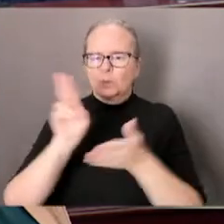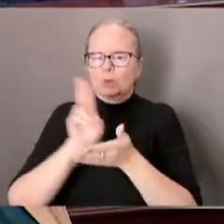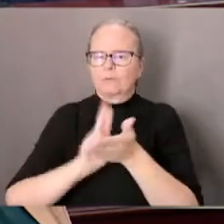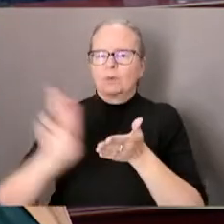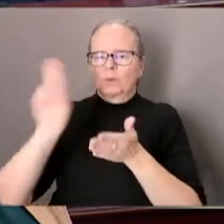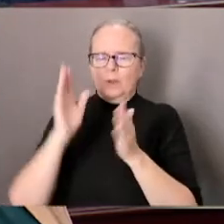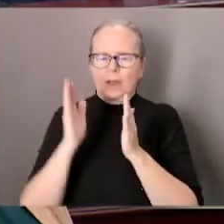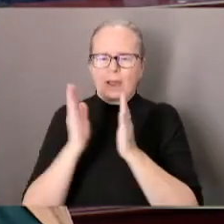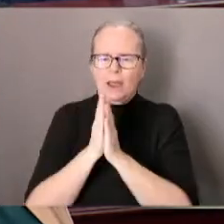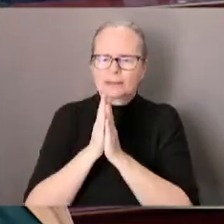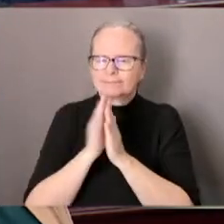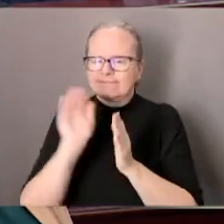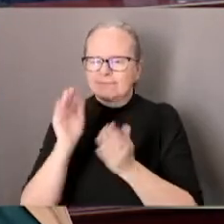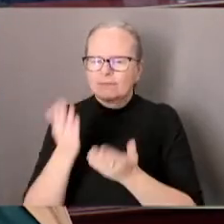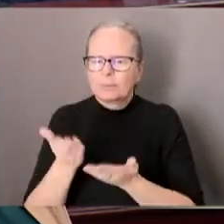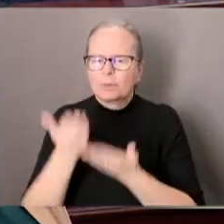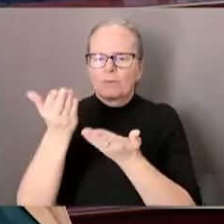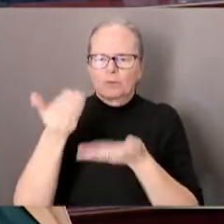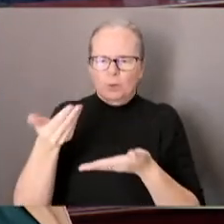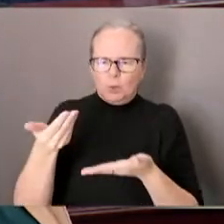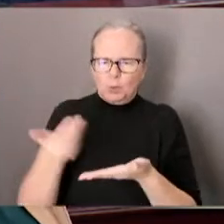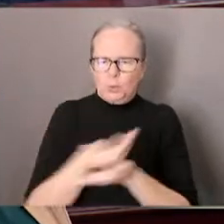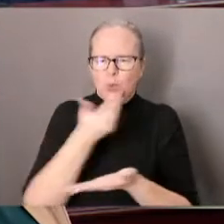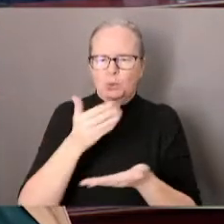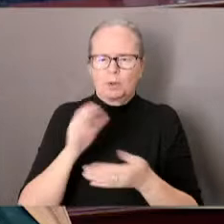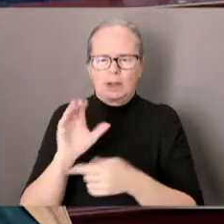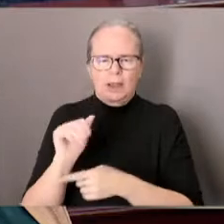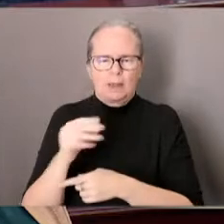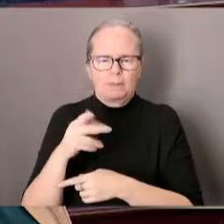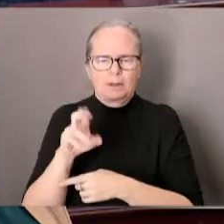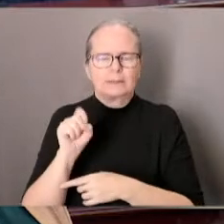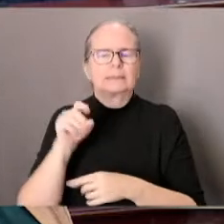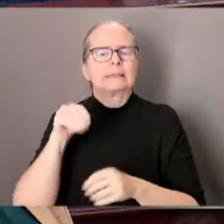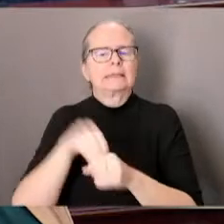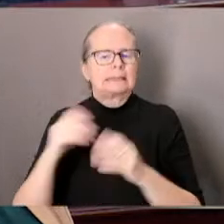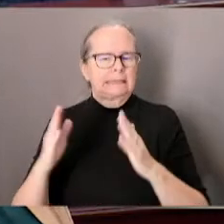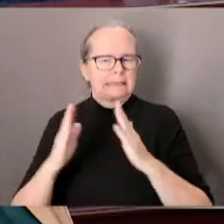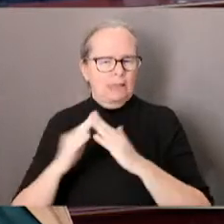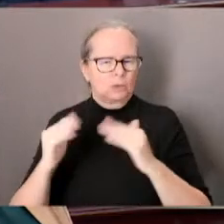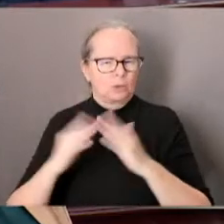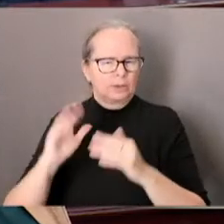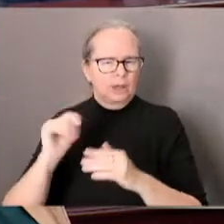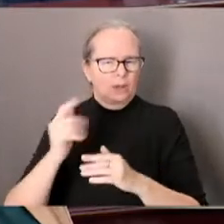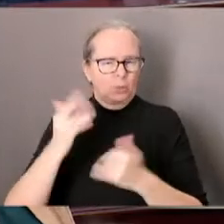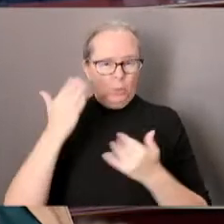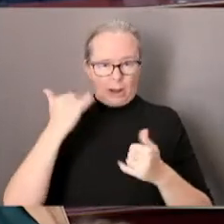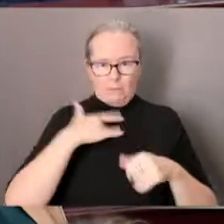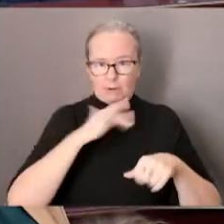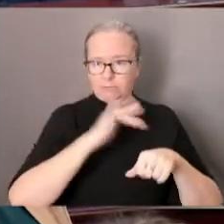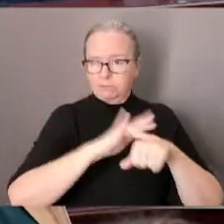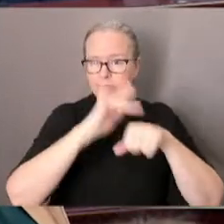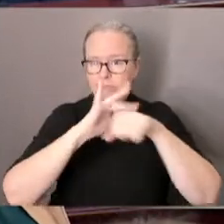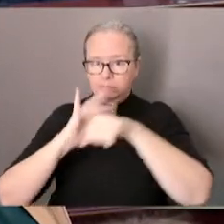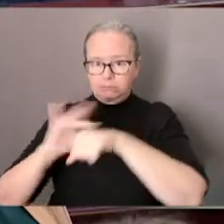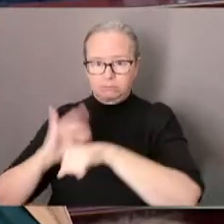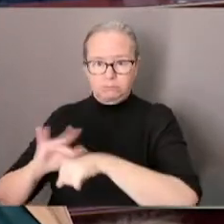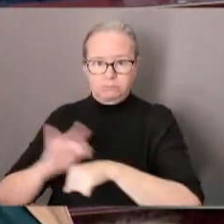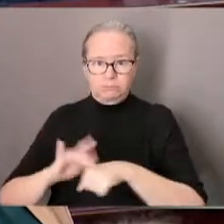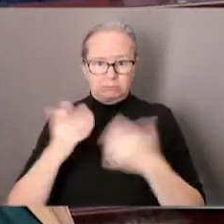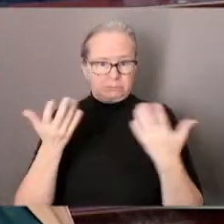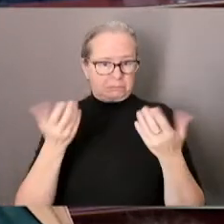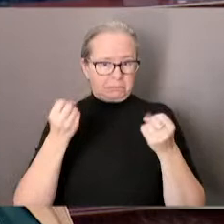is still at about 30 percent Mr Speaker downtown campuses are awesome they spur on the average creation of more startups